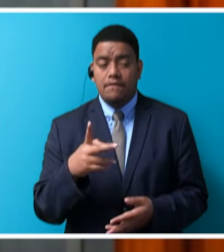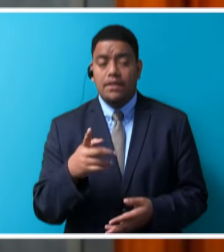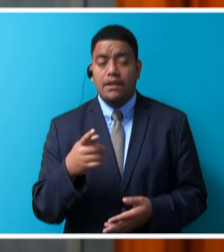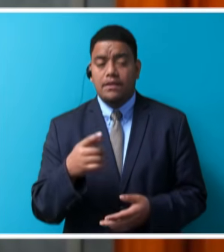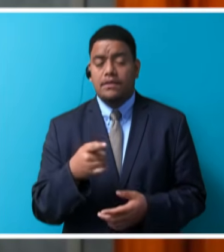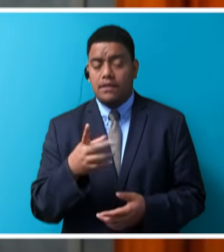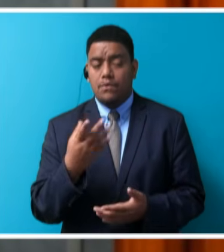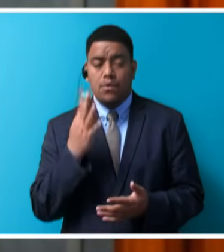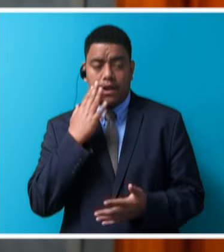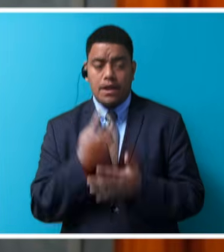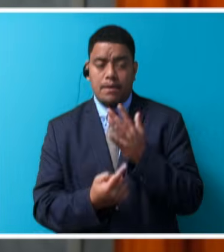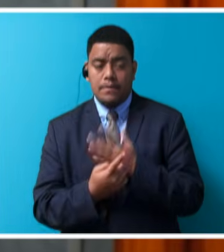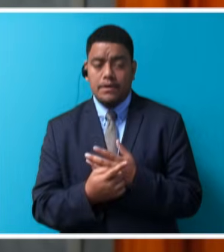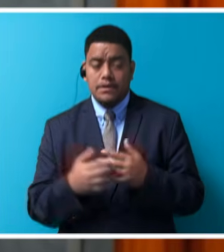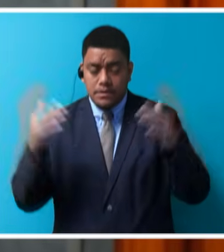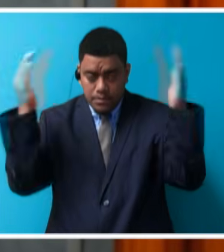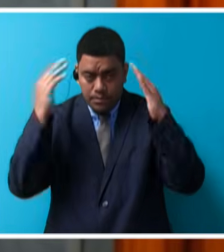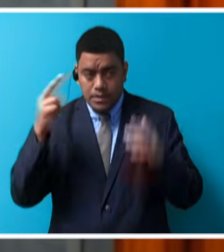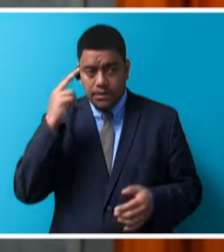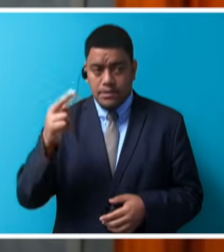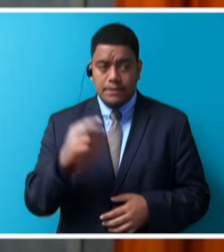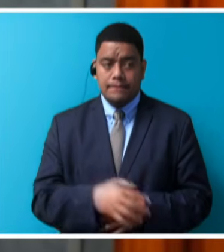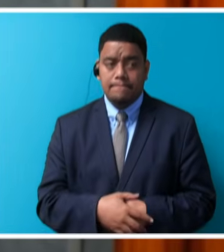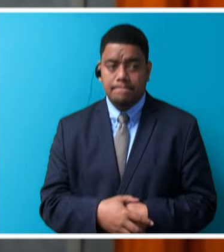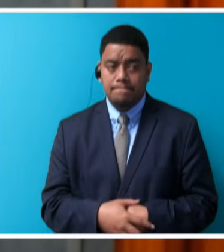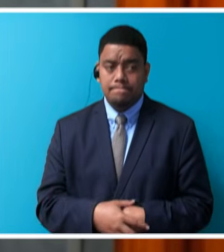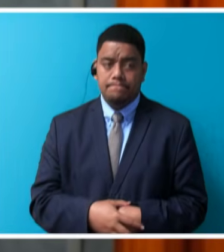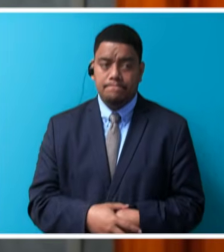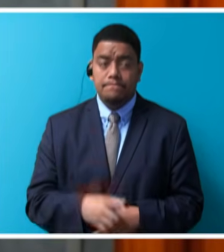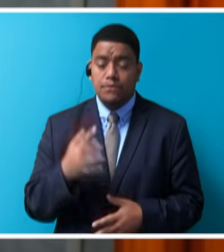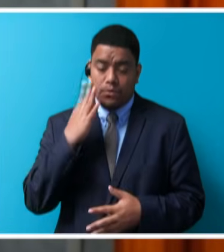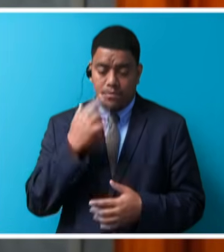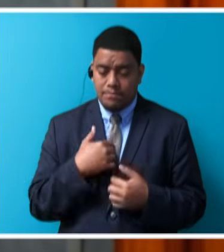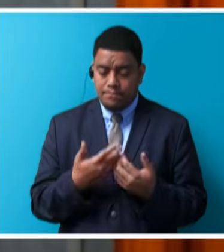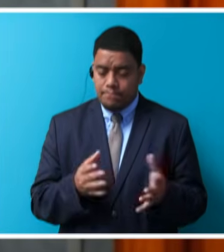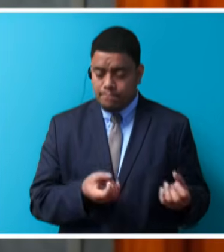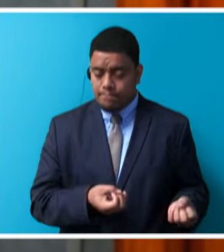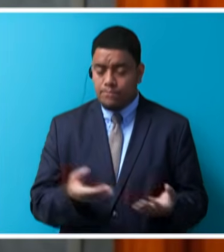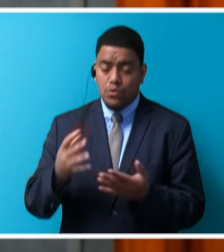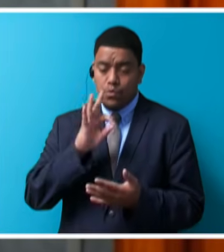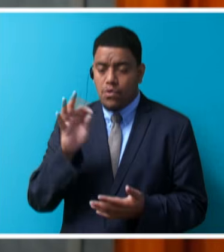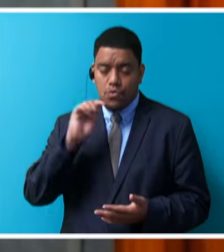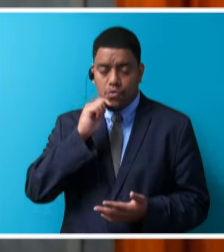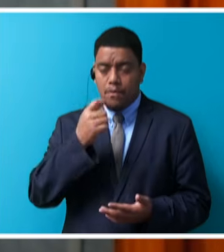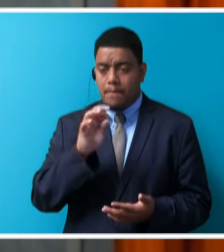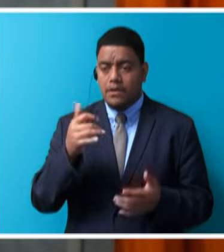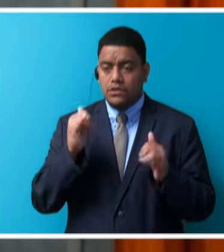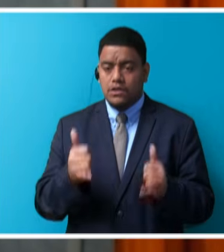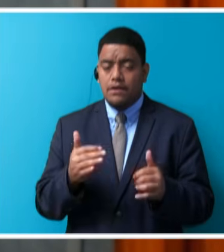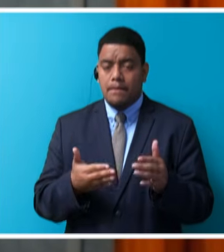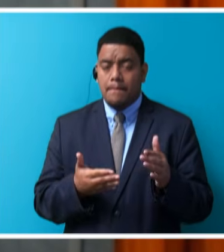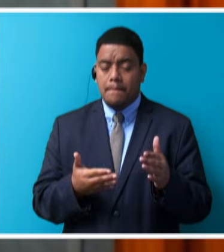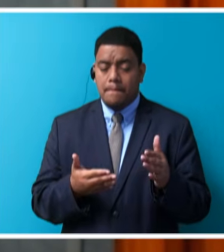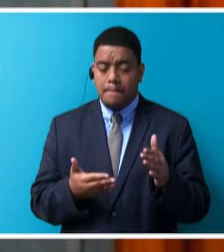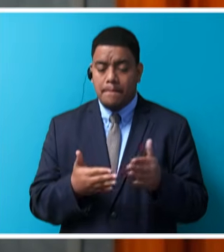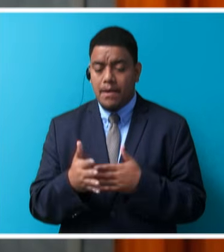event. Mr. Speaker, sir, successful implementation will not be judged only by the amount